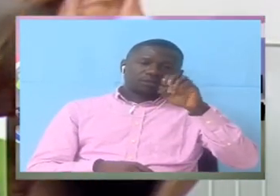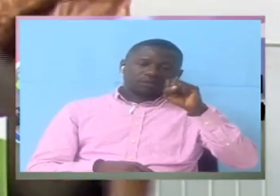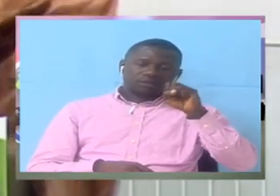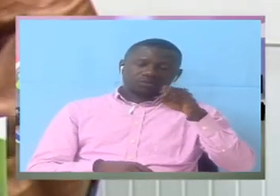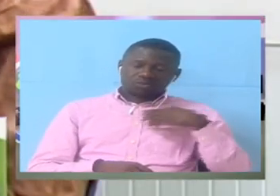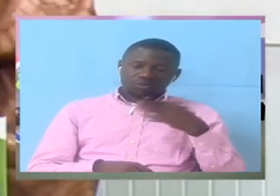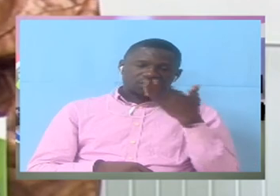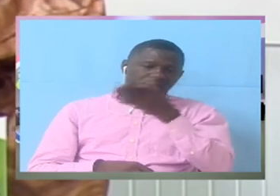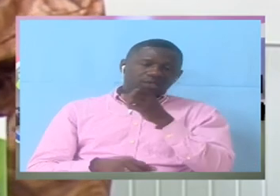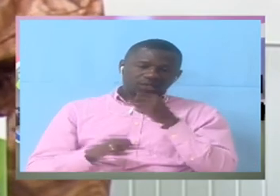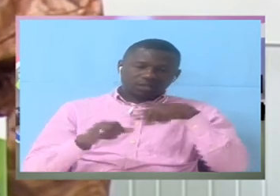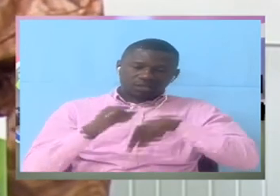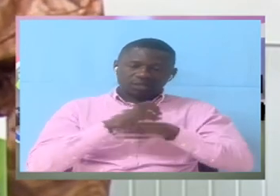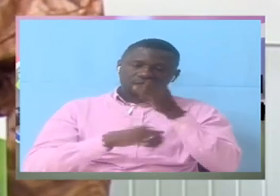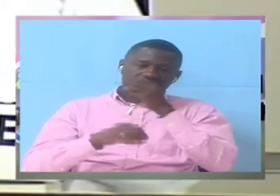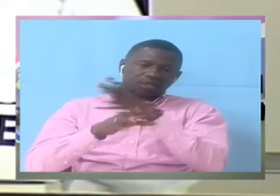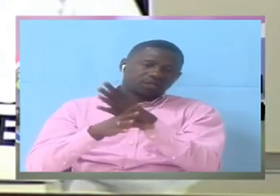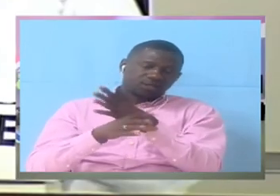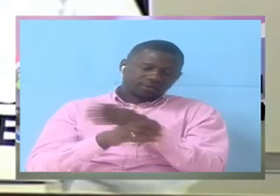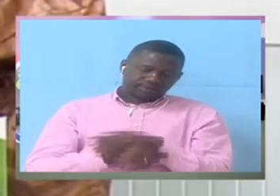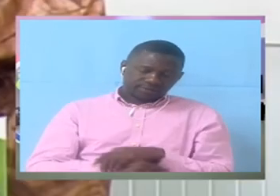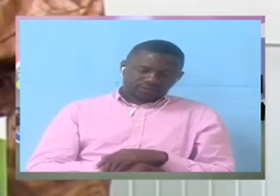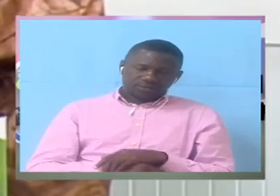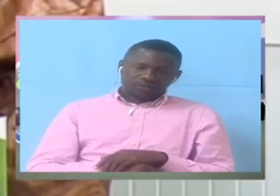Which year was that?